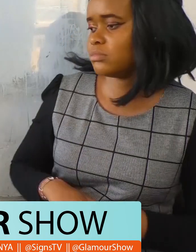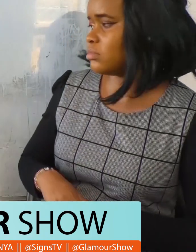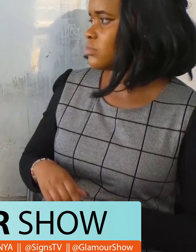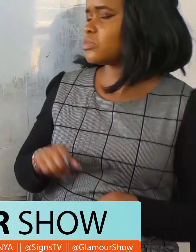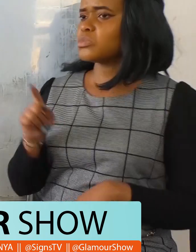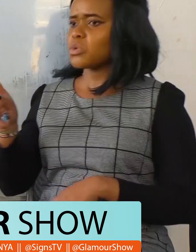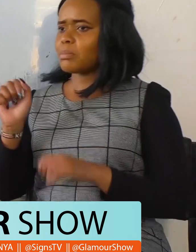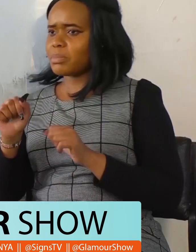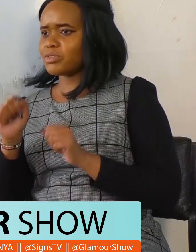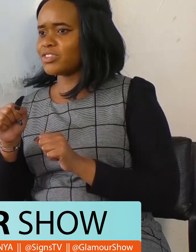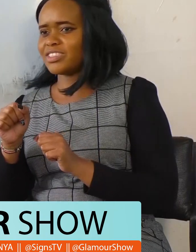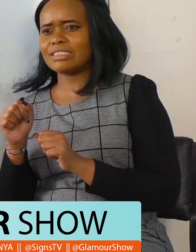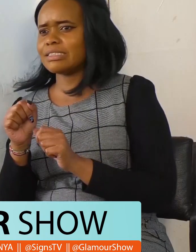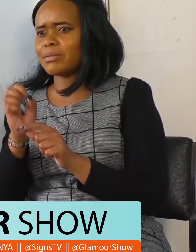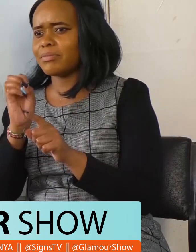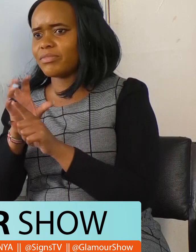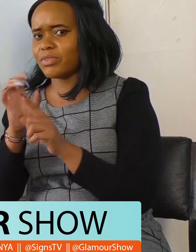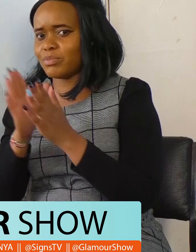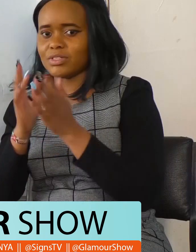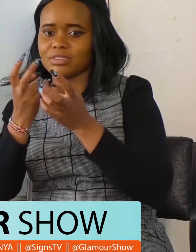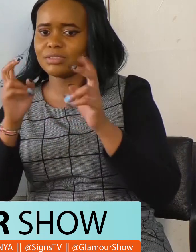Okay, nice.